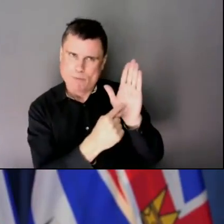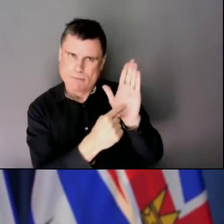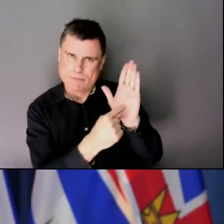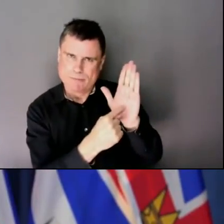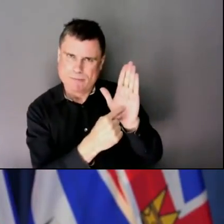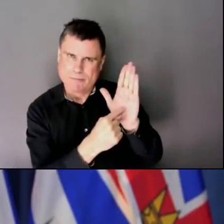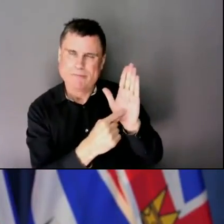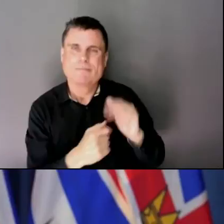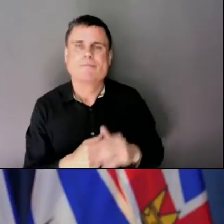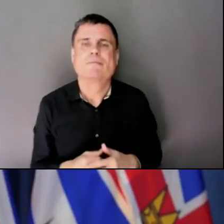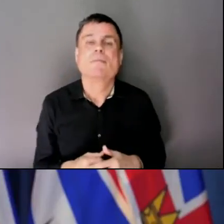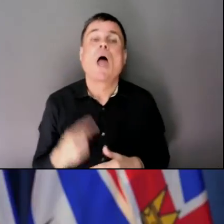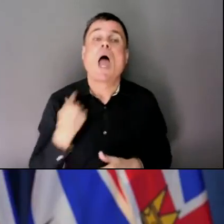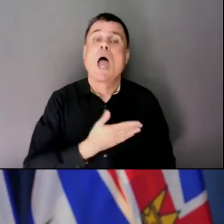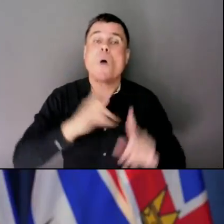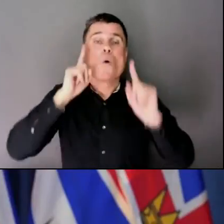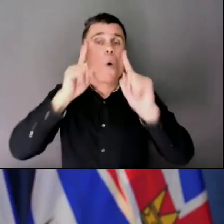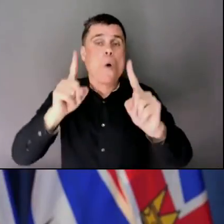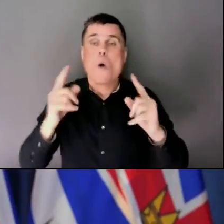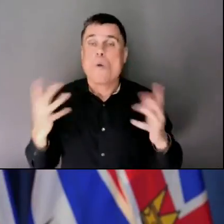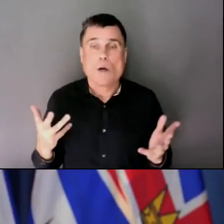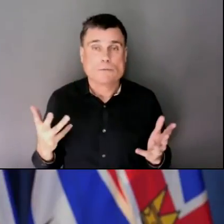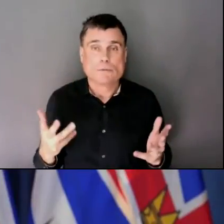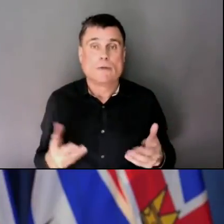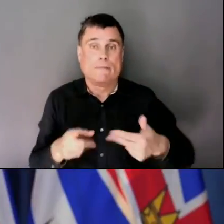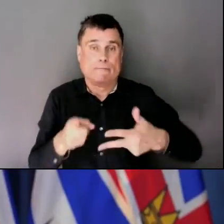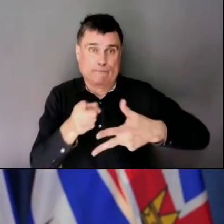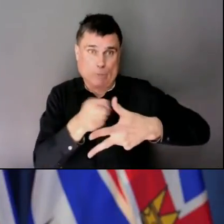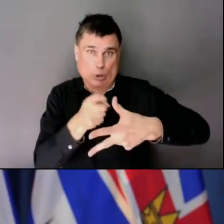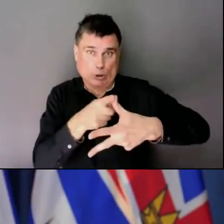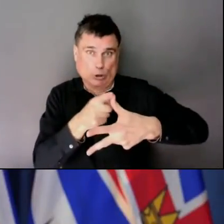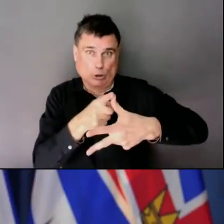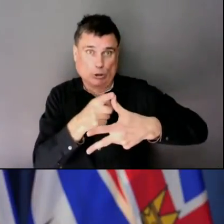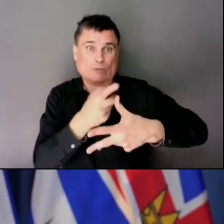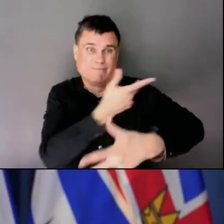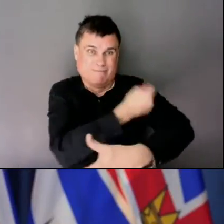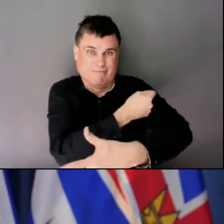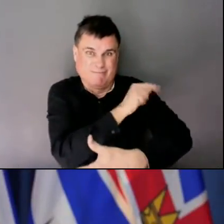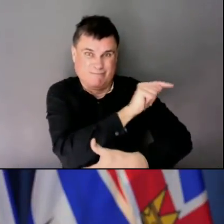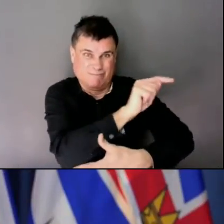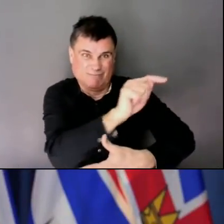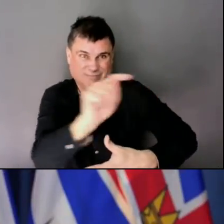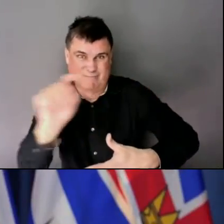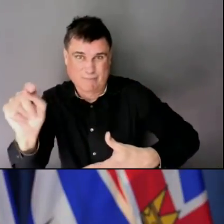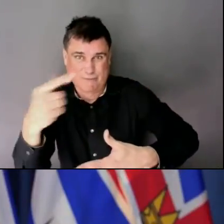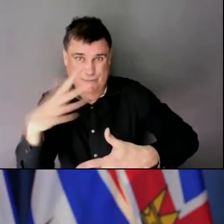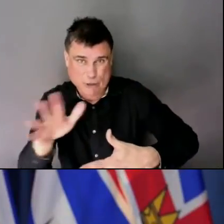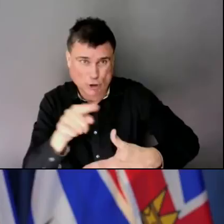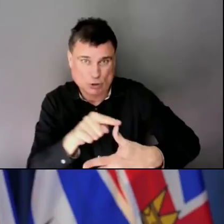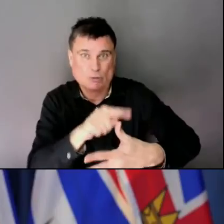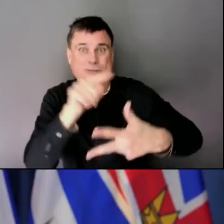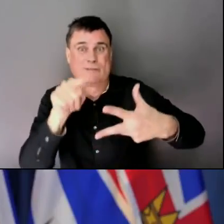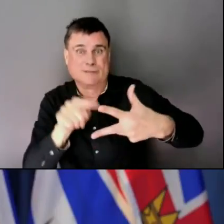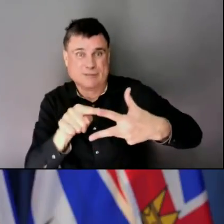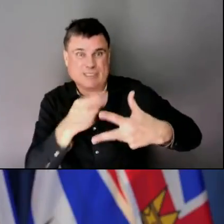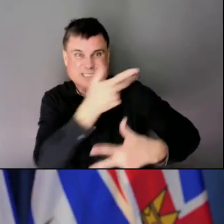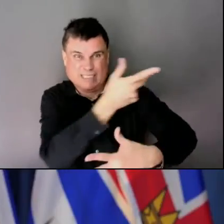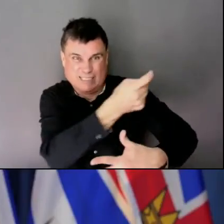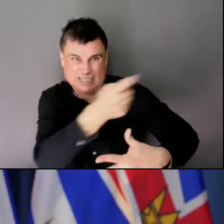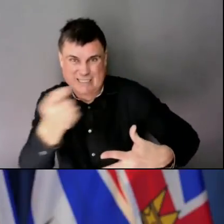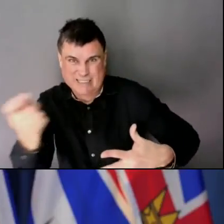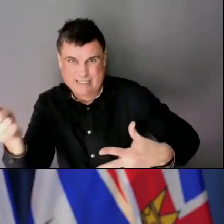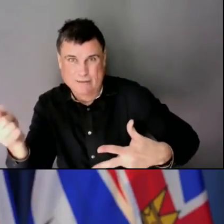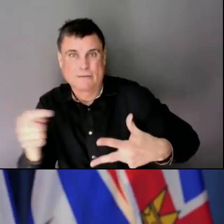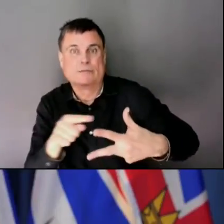long-term care, first dose, then second dose, of assisted living, first dose, then second dose, is to make those places